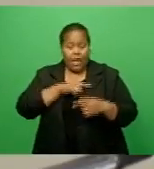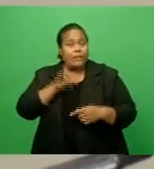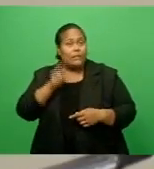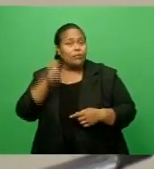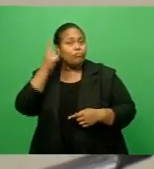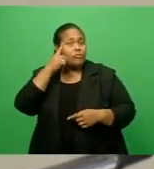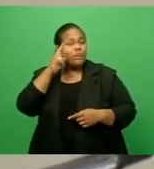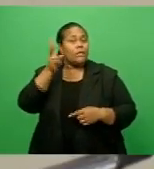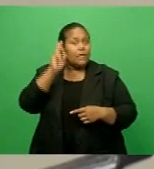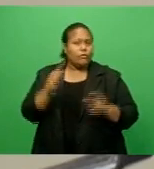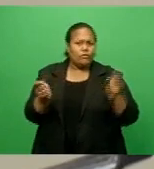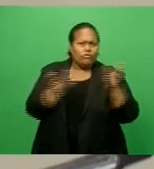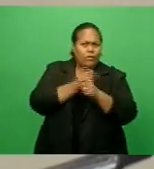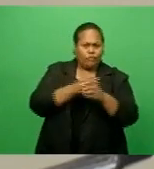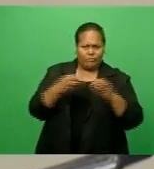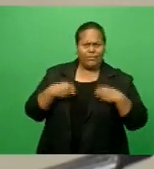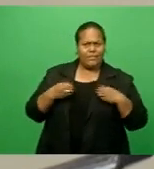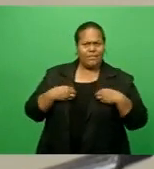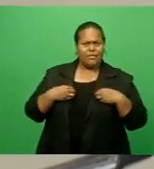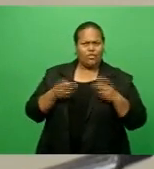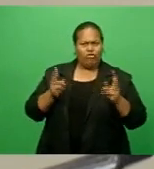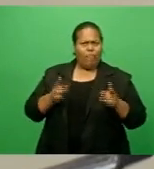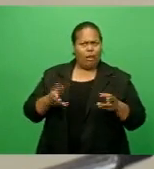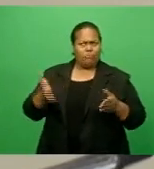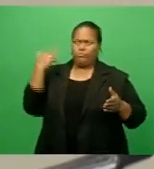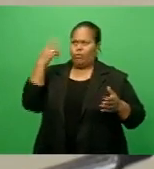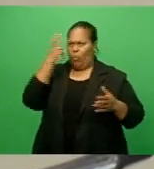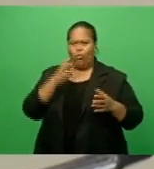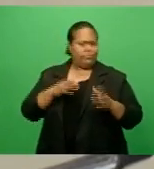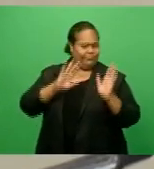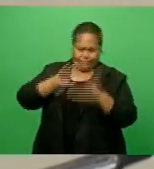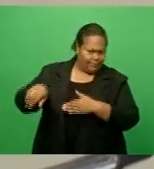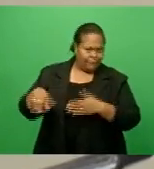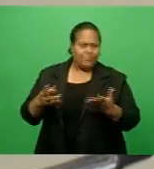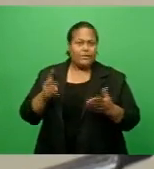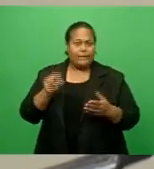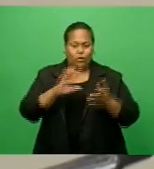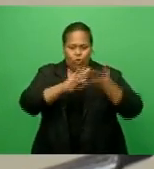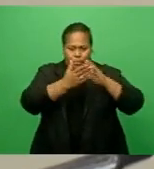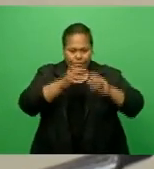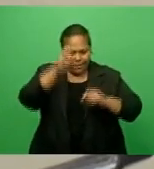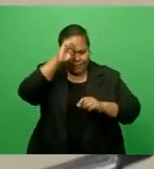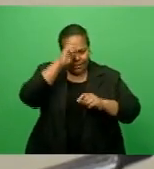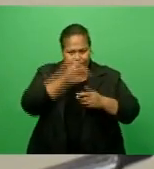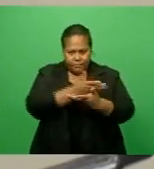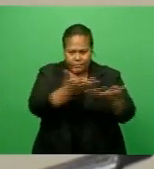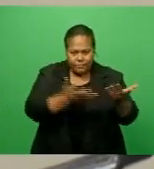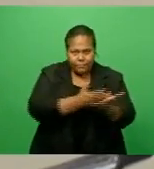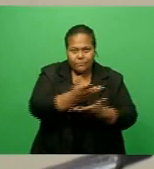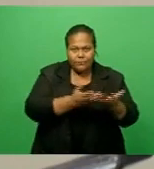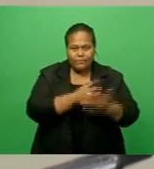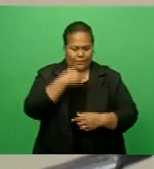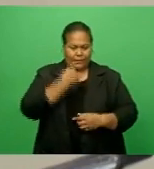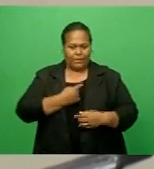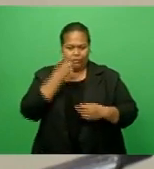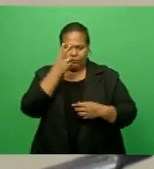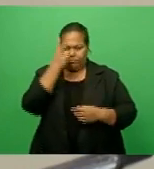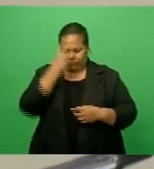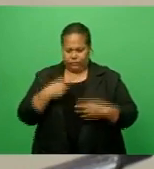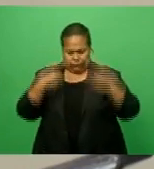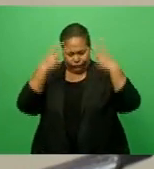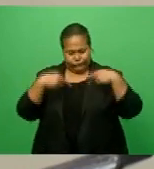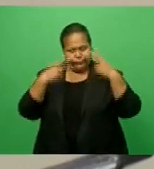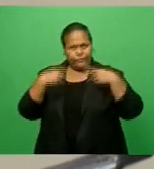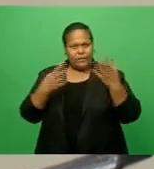the business as usual attitude. To deal with community expectation, it requires continuous self-reflection and